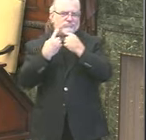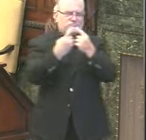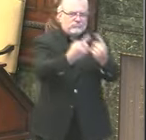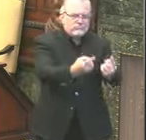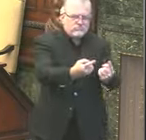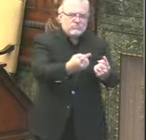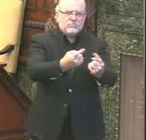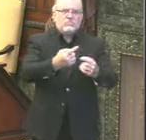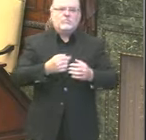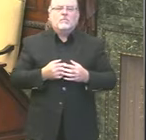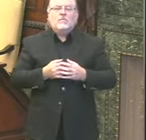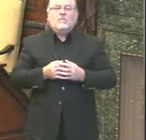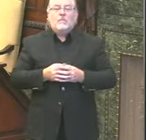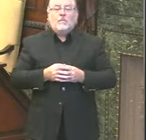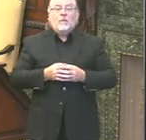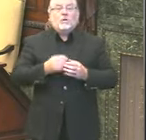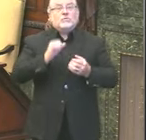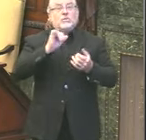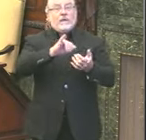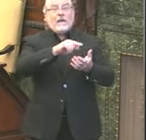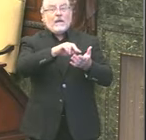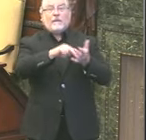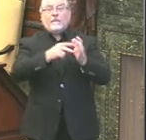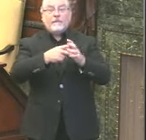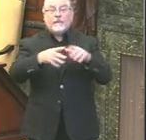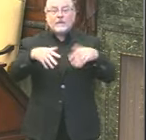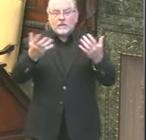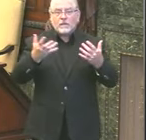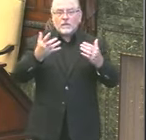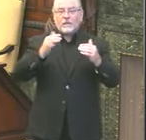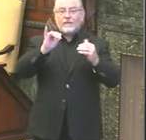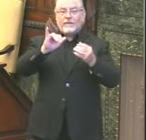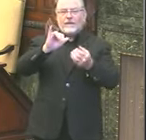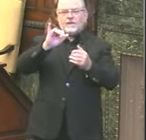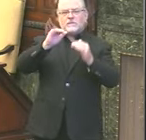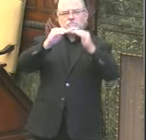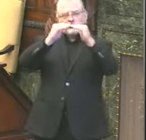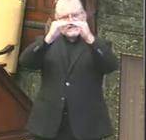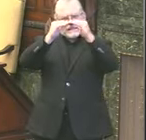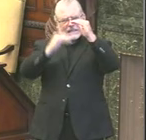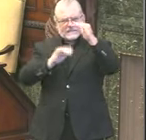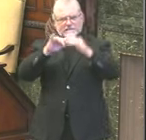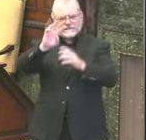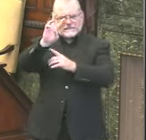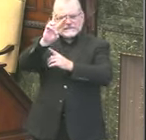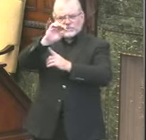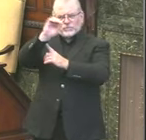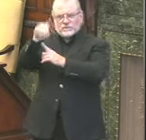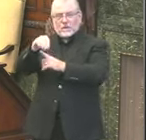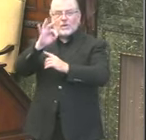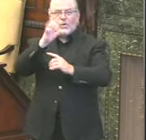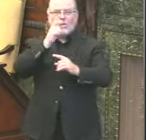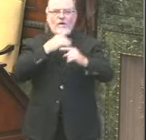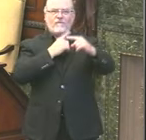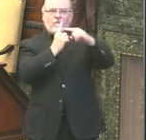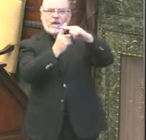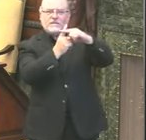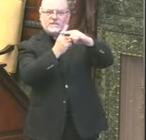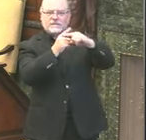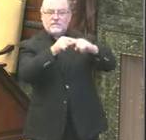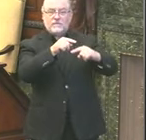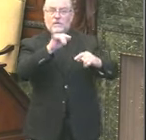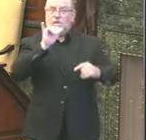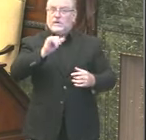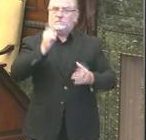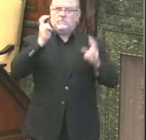we received means that less than 6% were positive. And that's at an all-time low. So the fact that the number is above 100 really